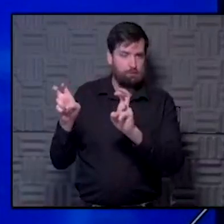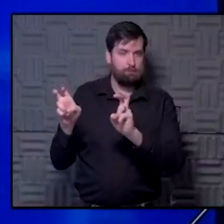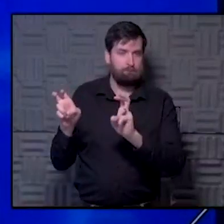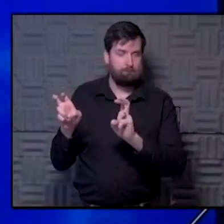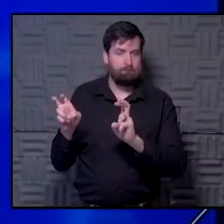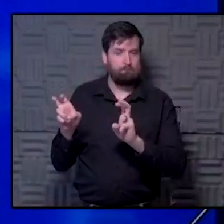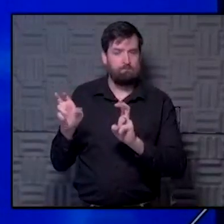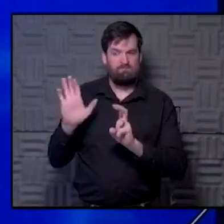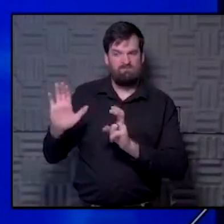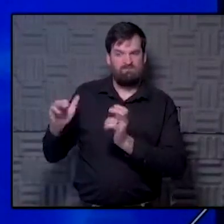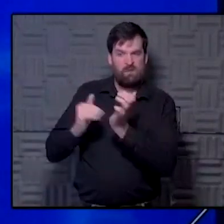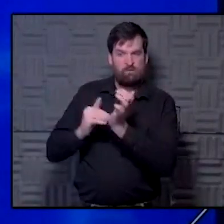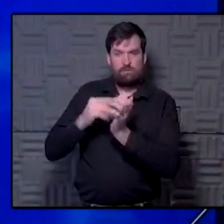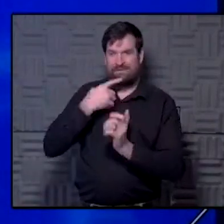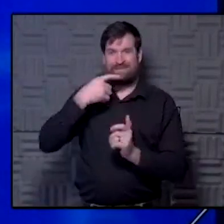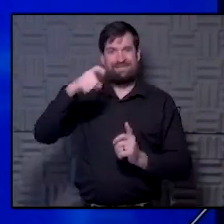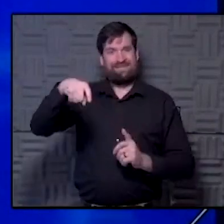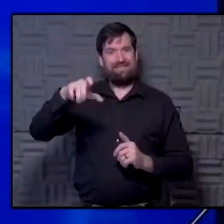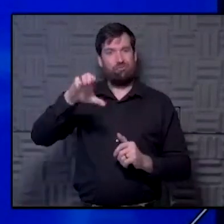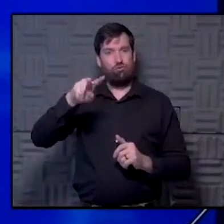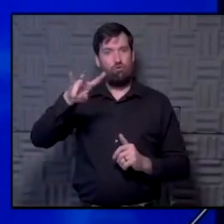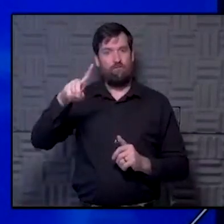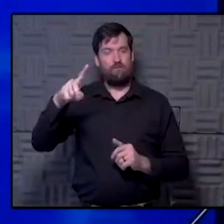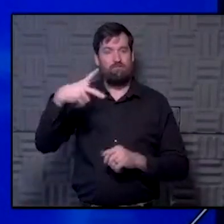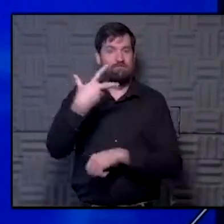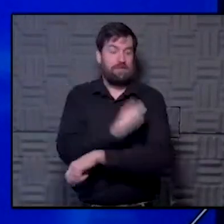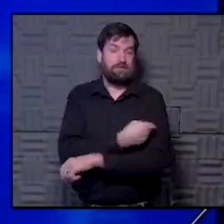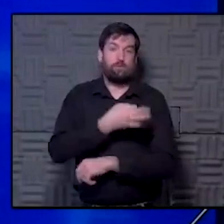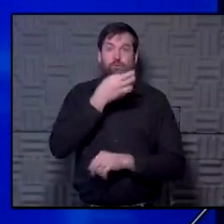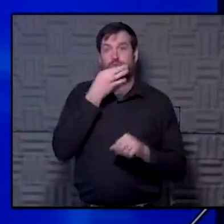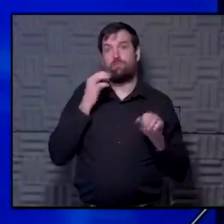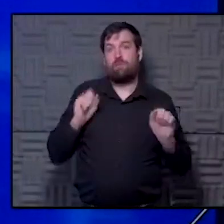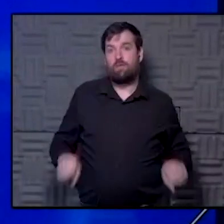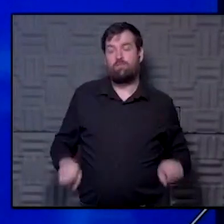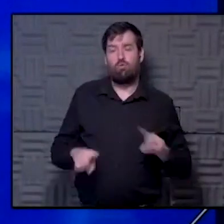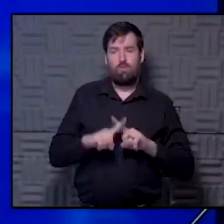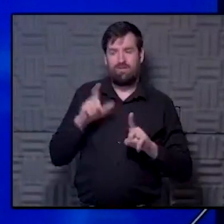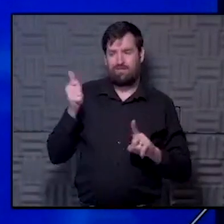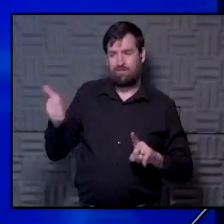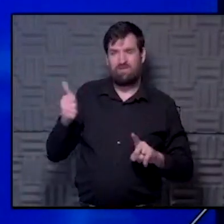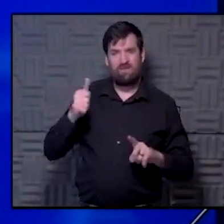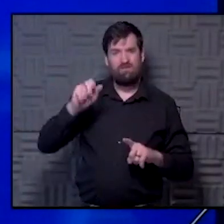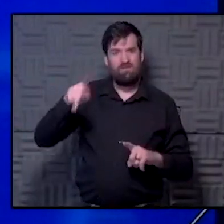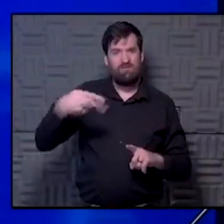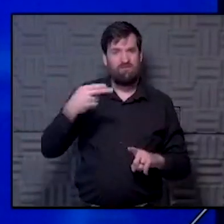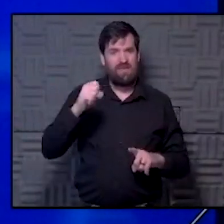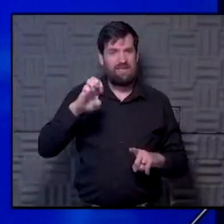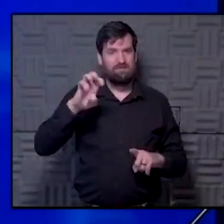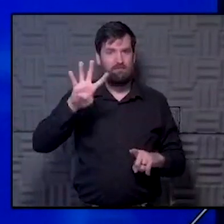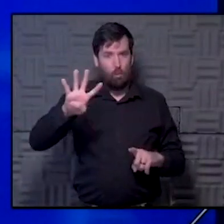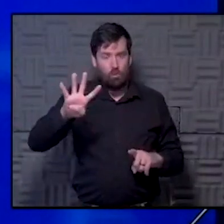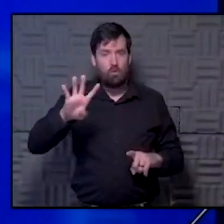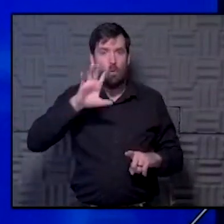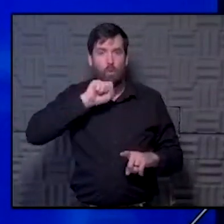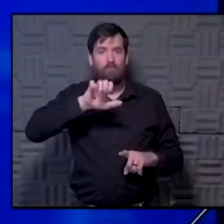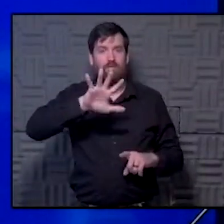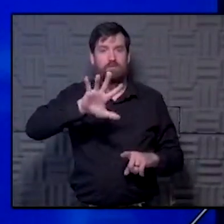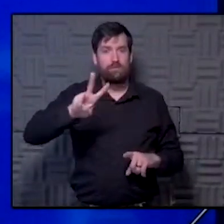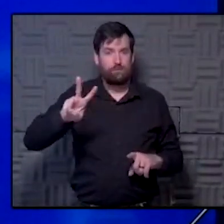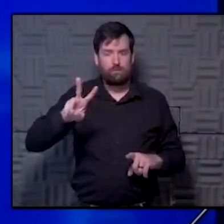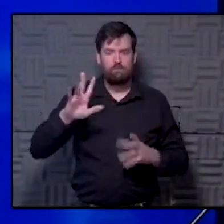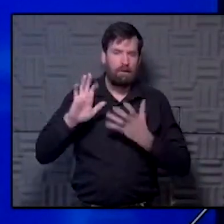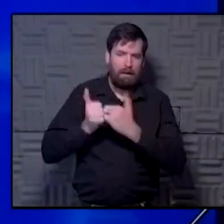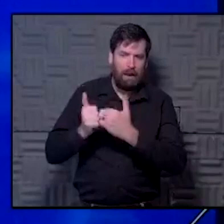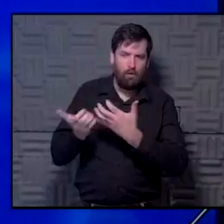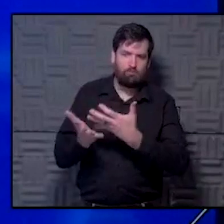problems, and his doctor says he needs a COVID vaccination as soon as possible. But he would be in phase 4. He is 52 years old. How does he get